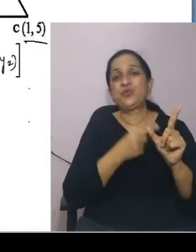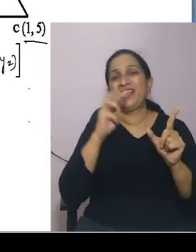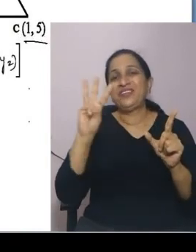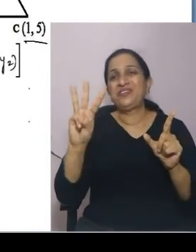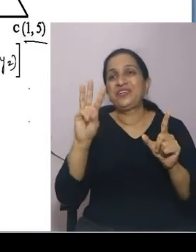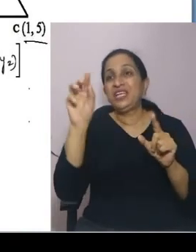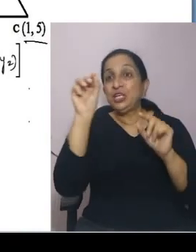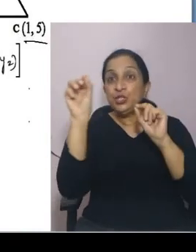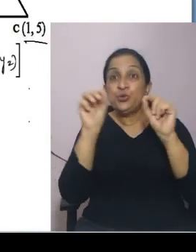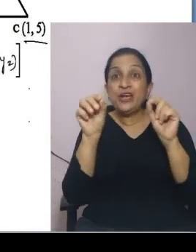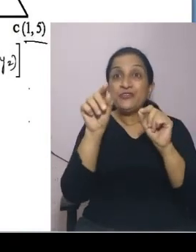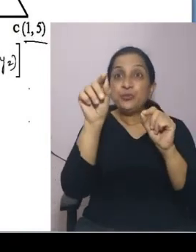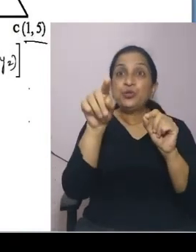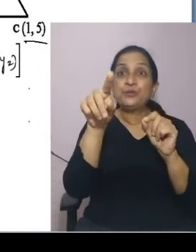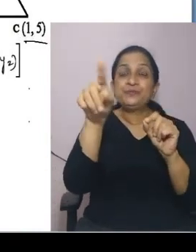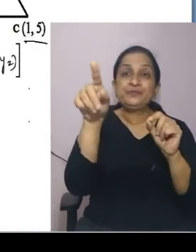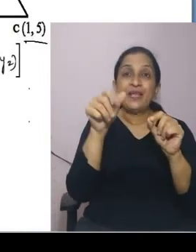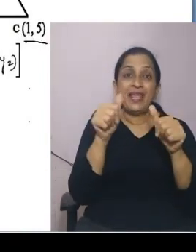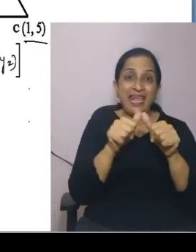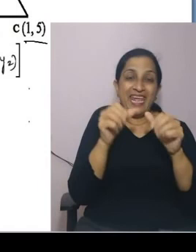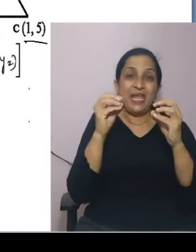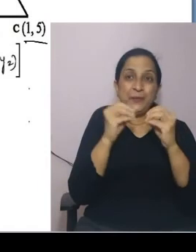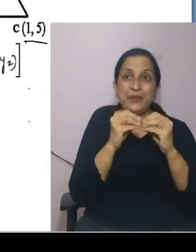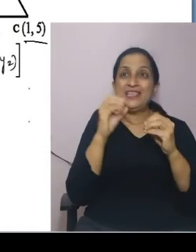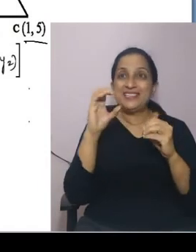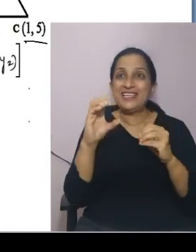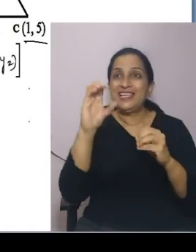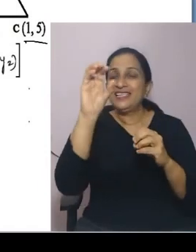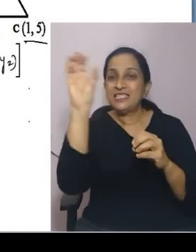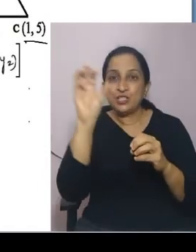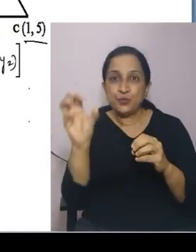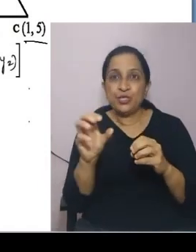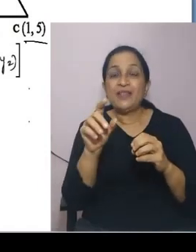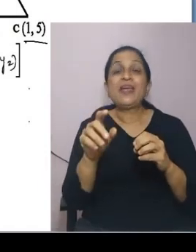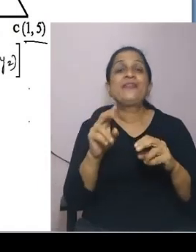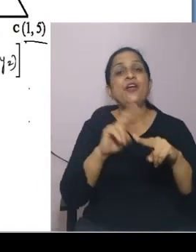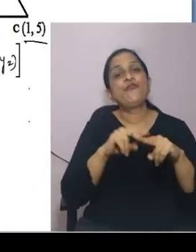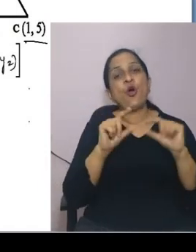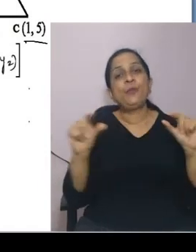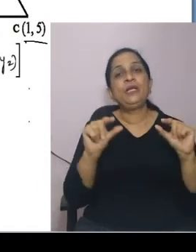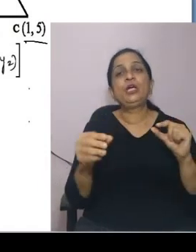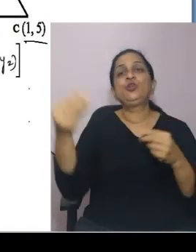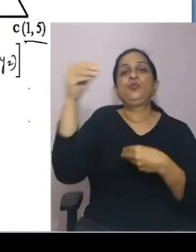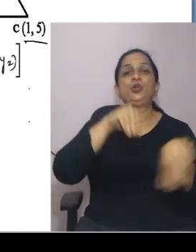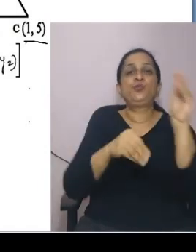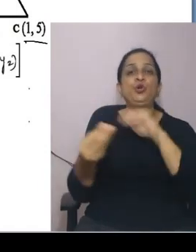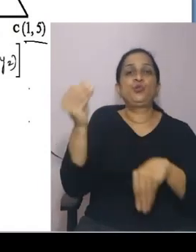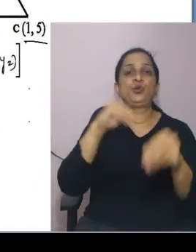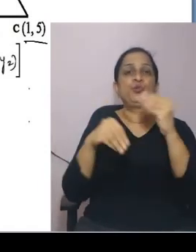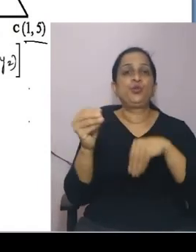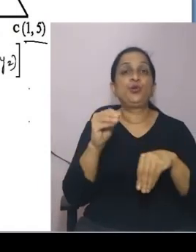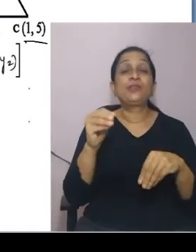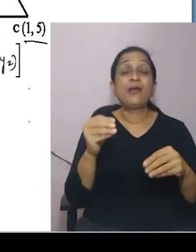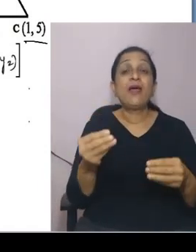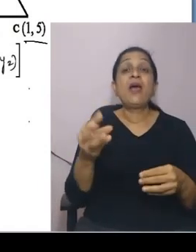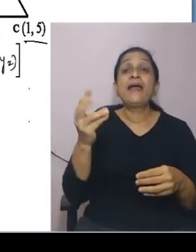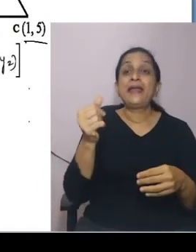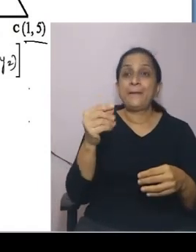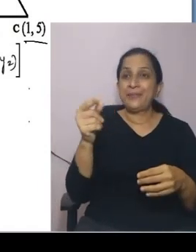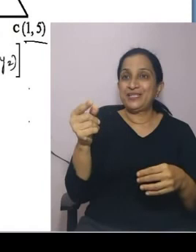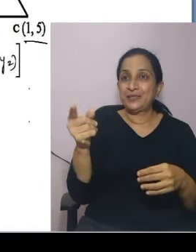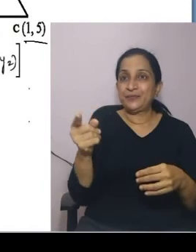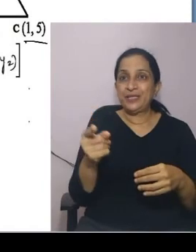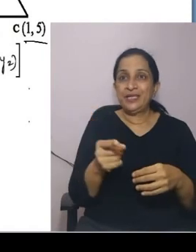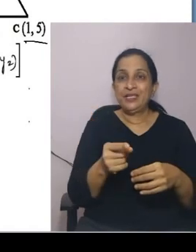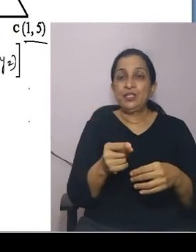1, 5. Okay, the area formula is given by this is half into, first you put x1,